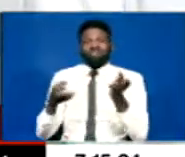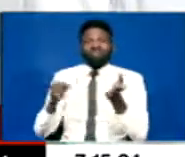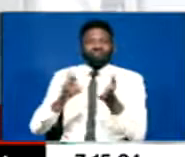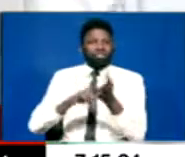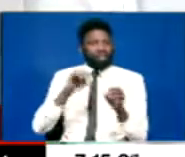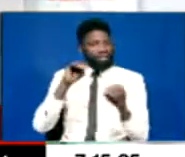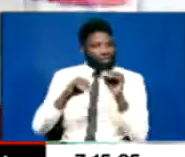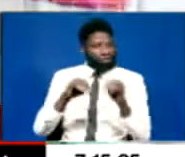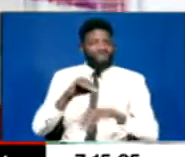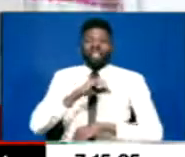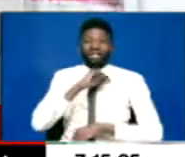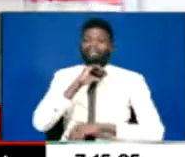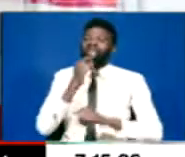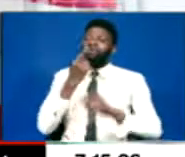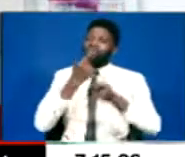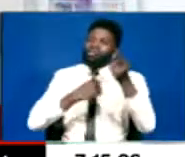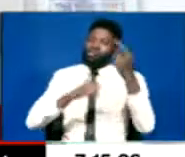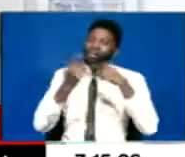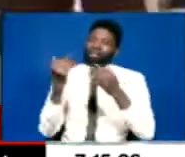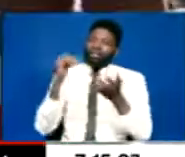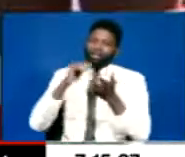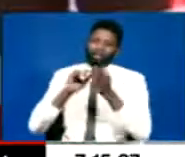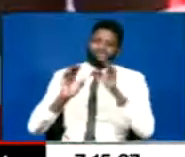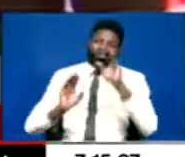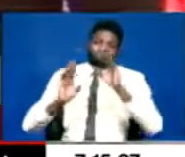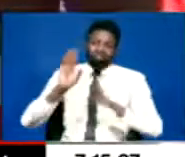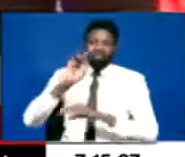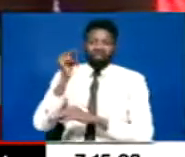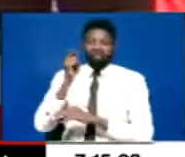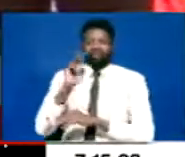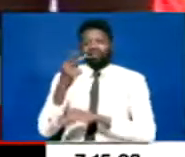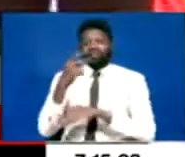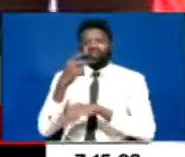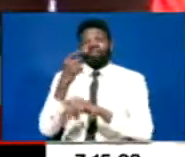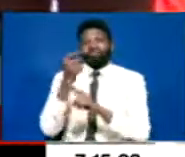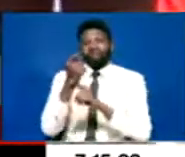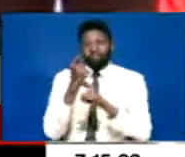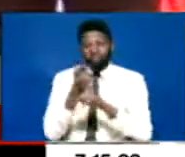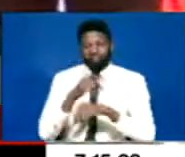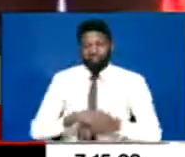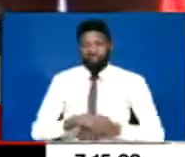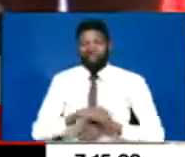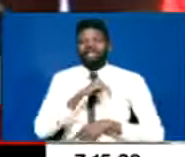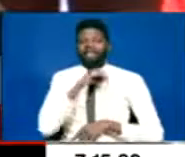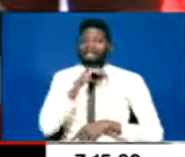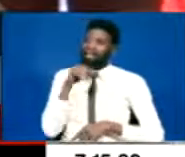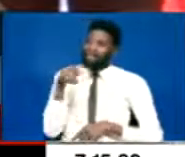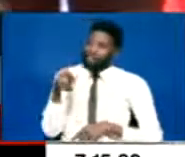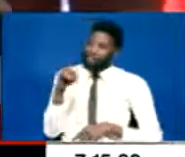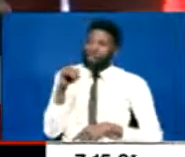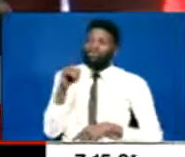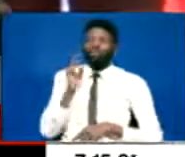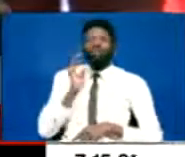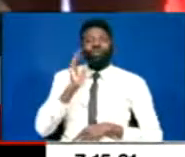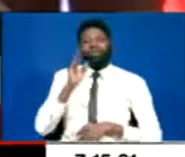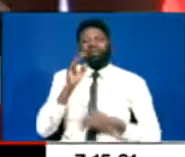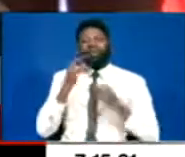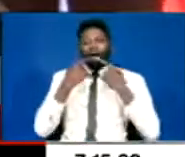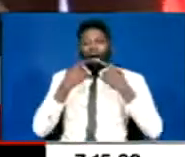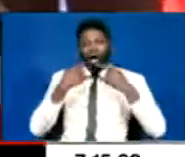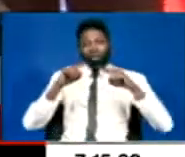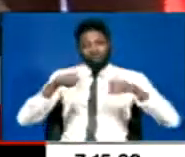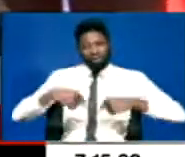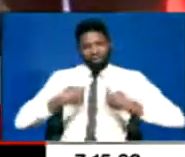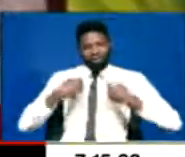and was installed as president for a second term. Raila would declare himself the people's president and held a mock